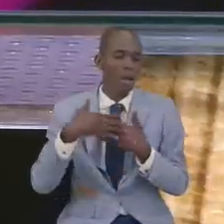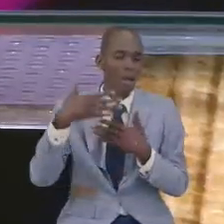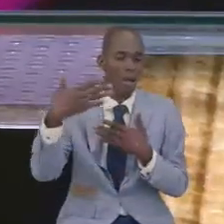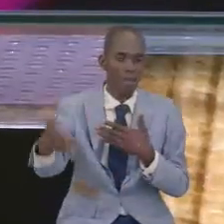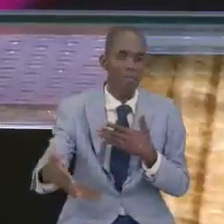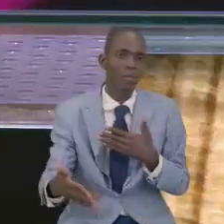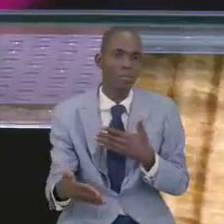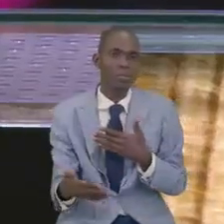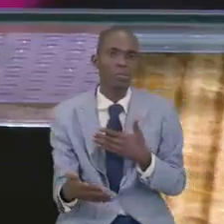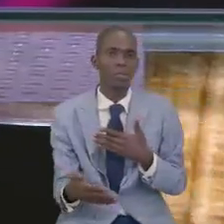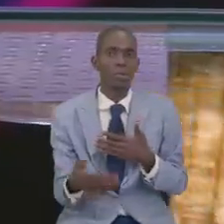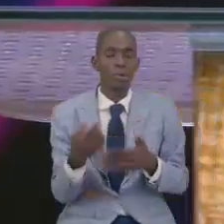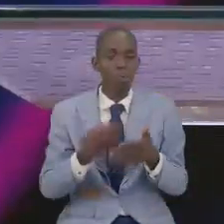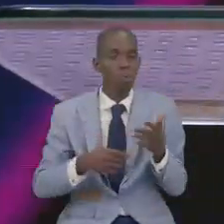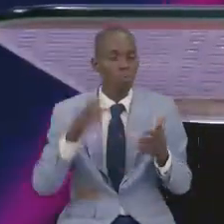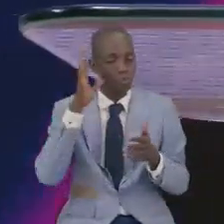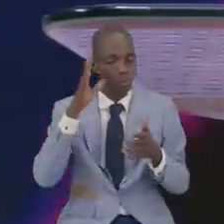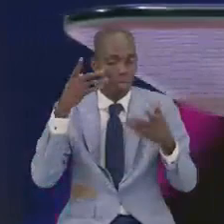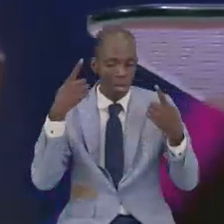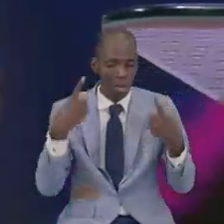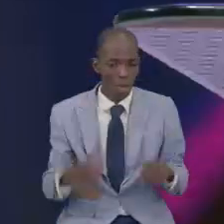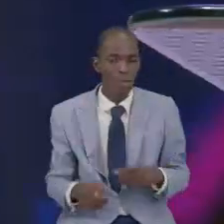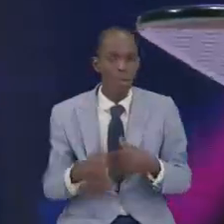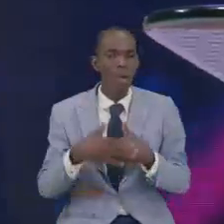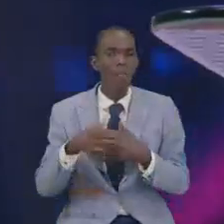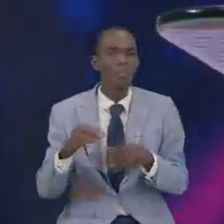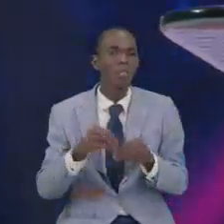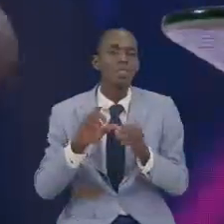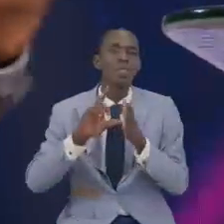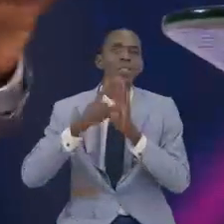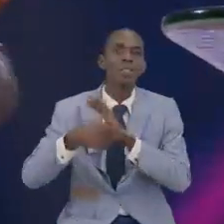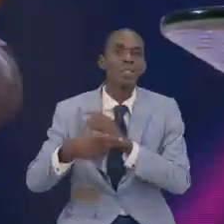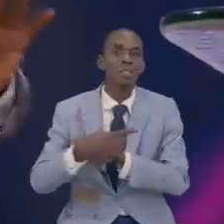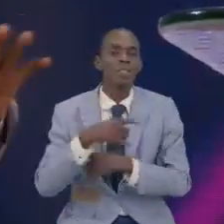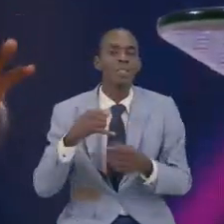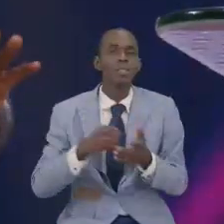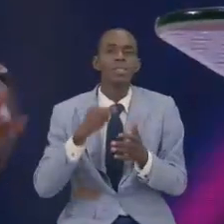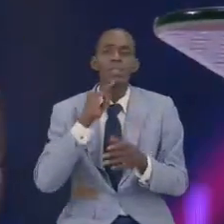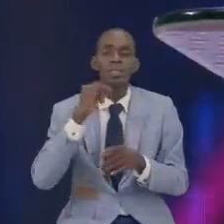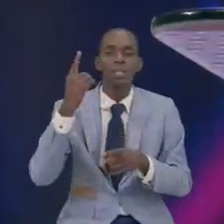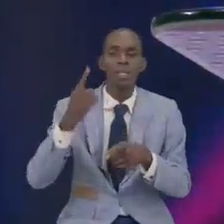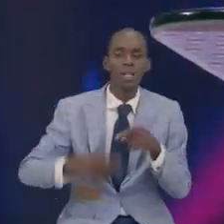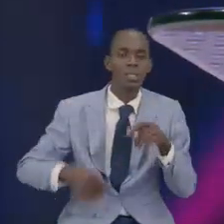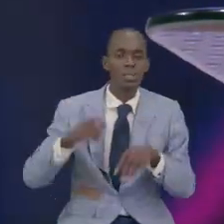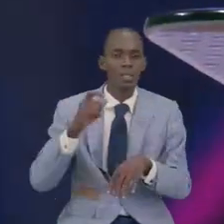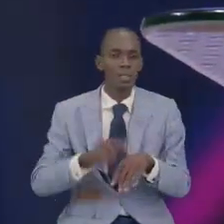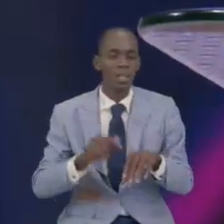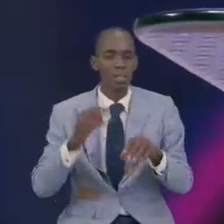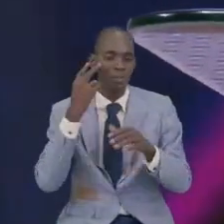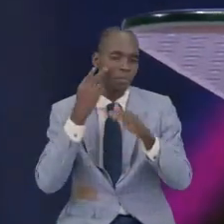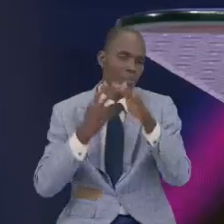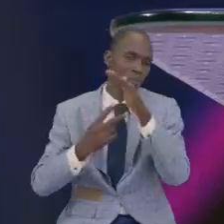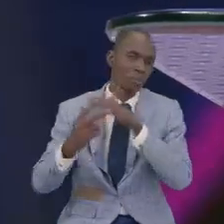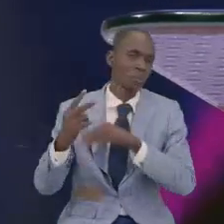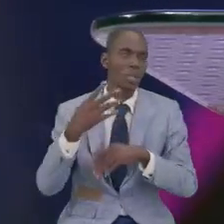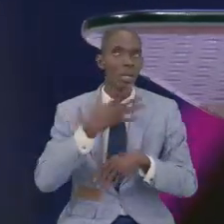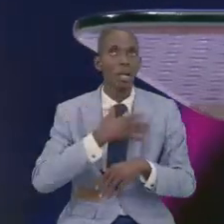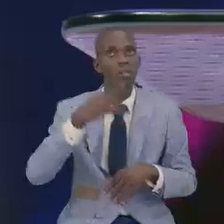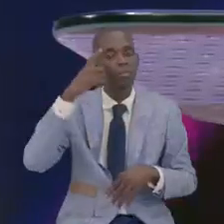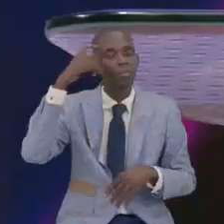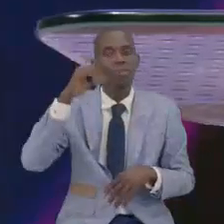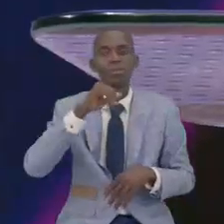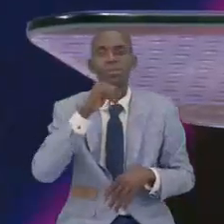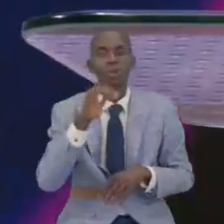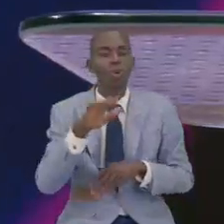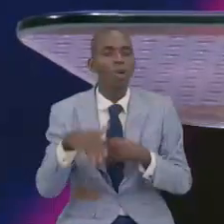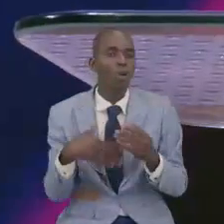hereafter? What should come to pass in the last days? It's eschatological vision and dream. It's not all the dream